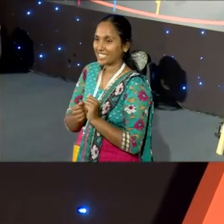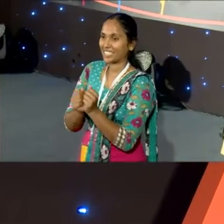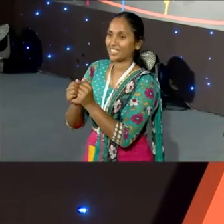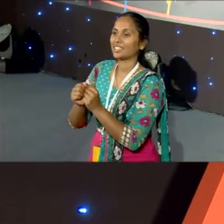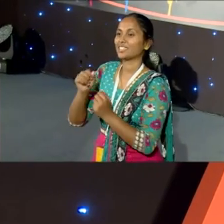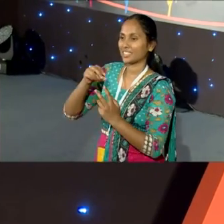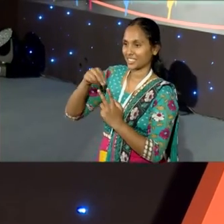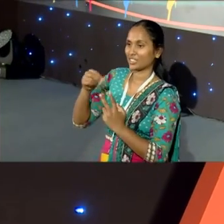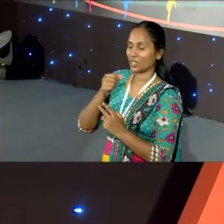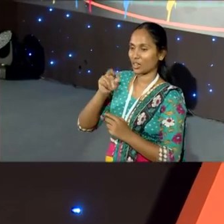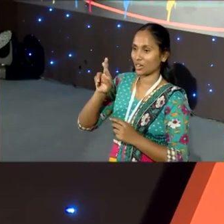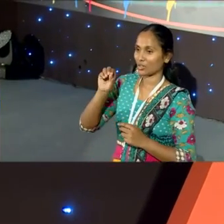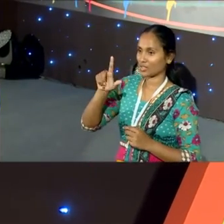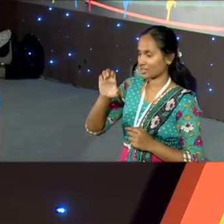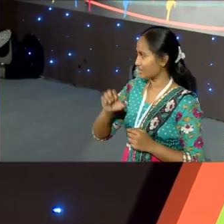okay.